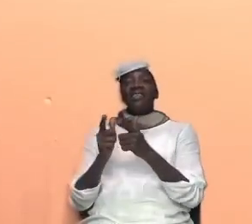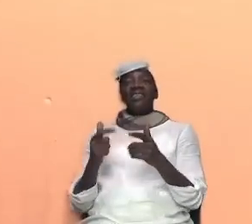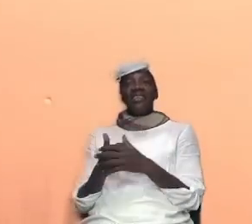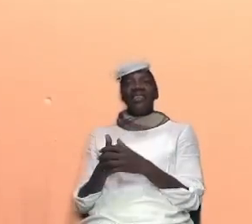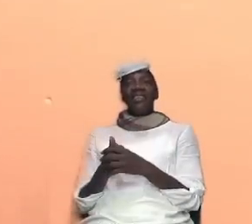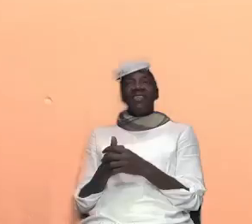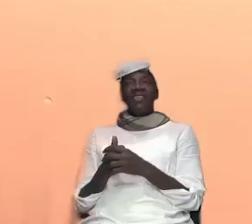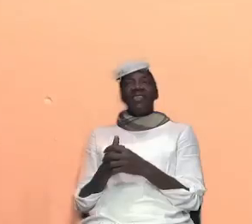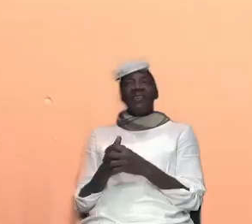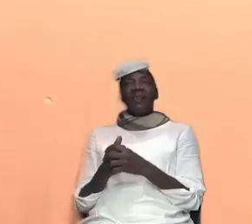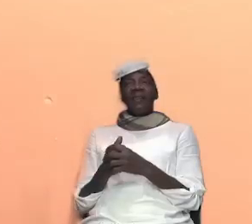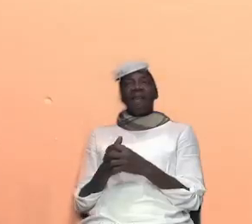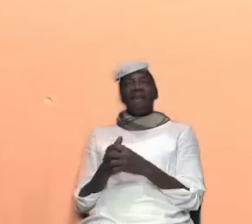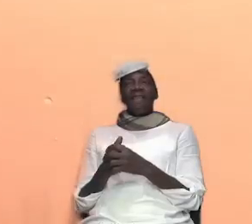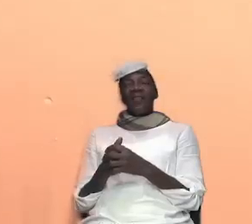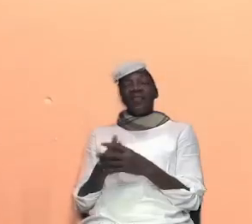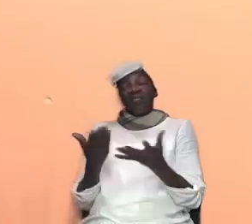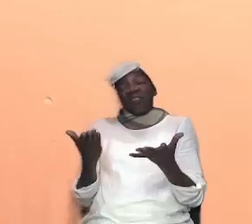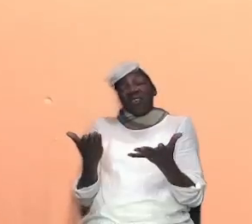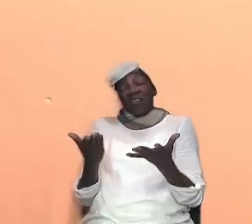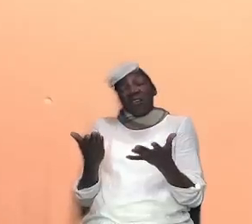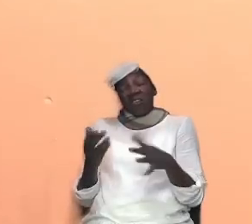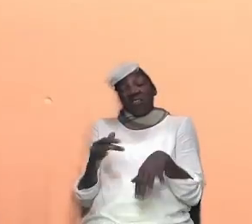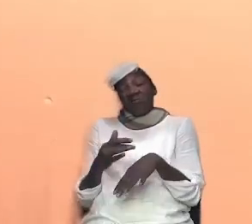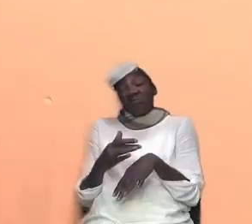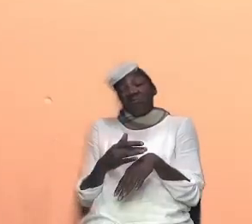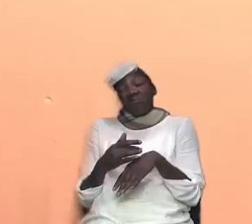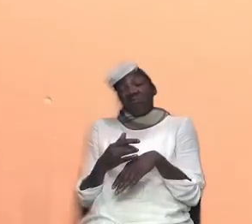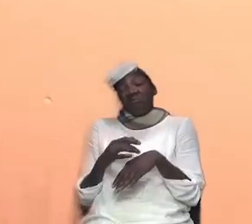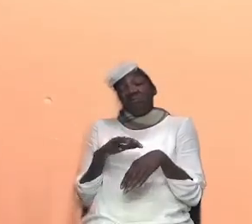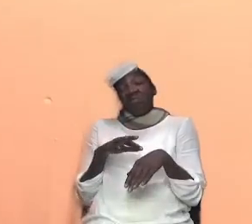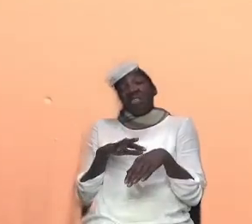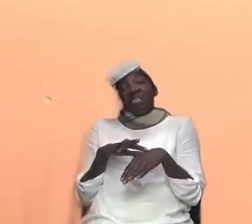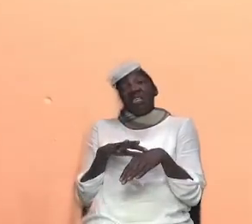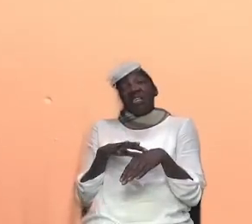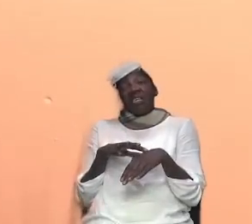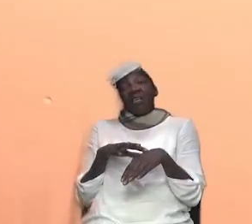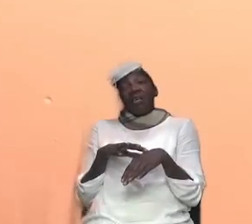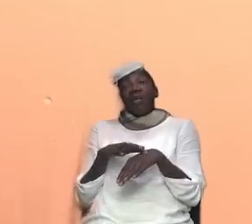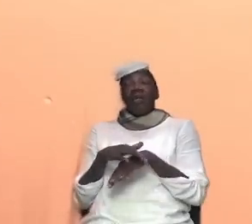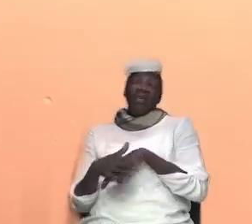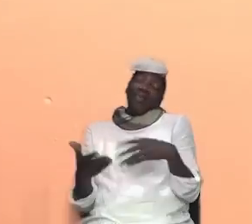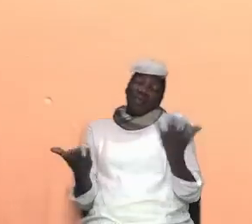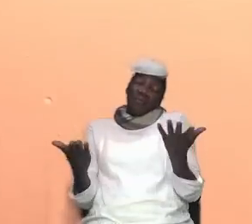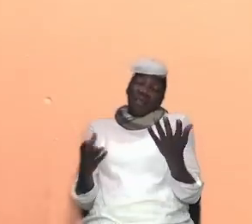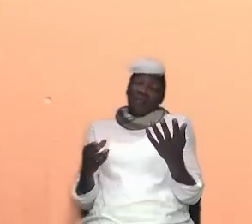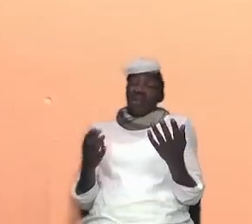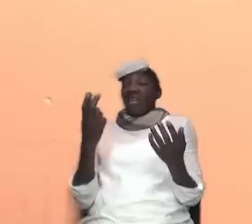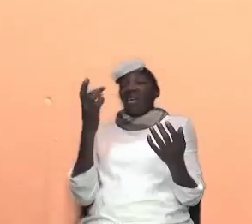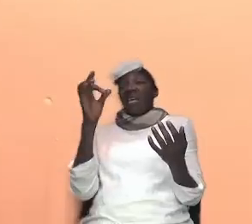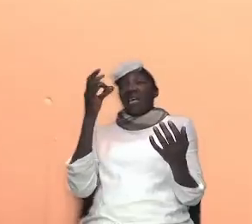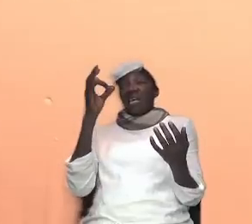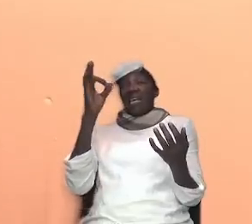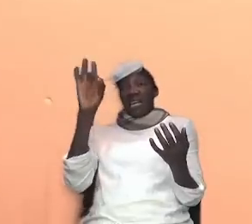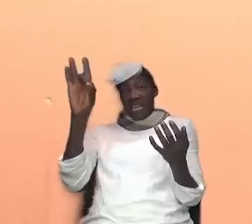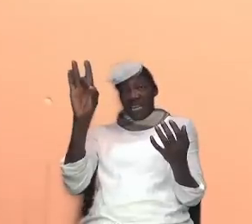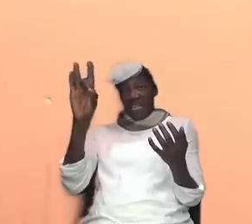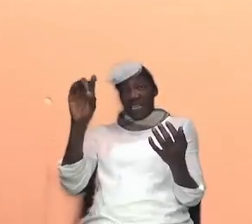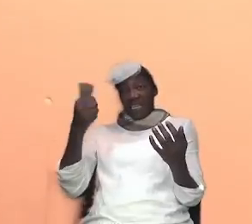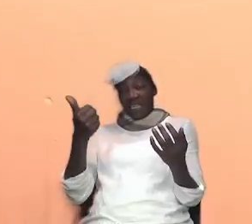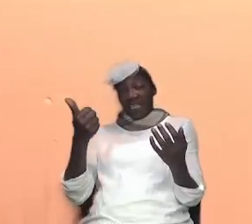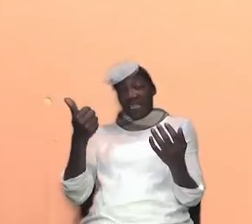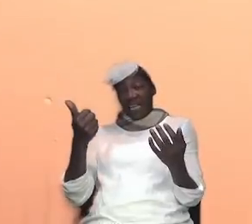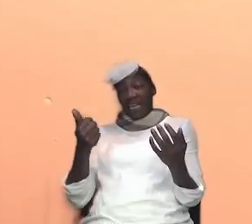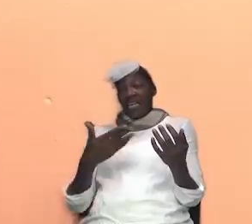about, we can easily extract about 8 or 10 basic things. These are